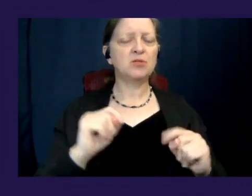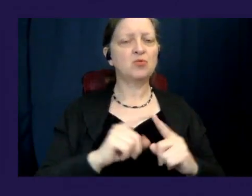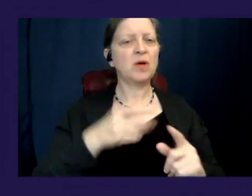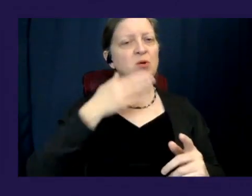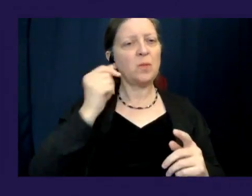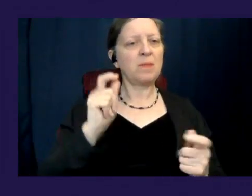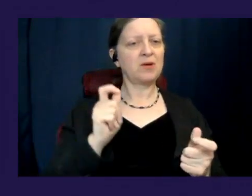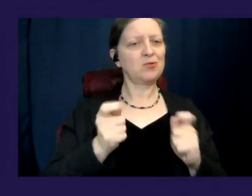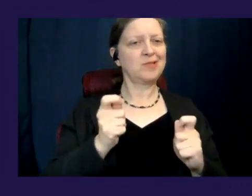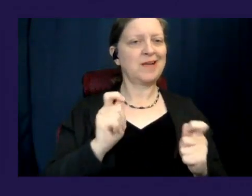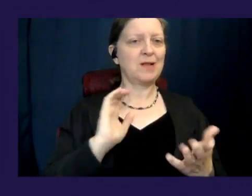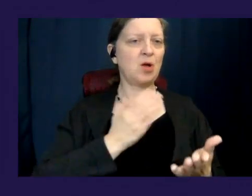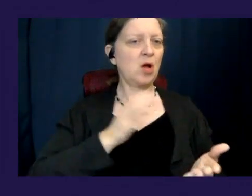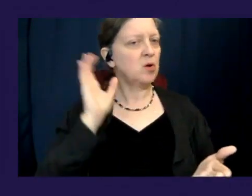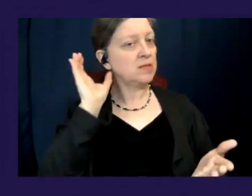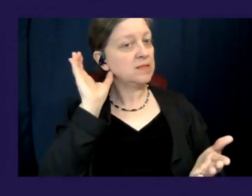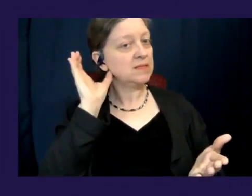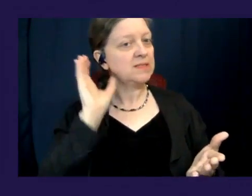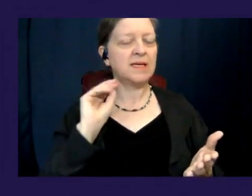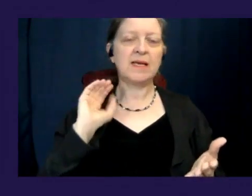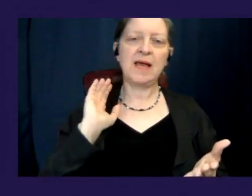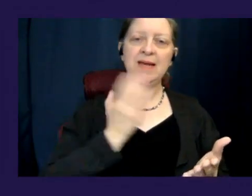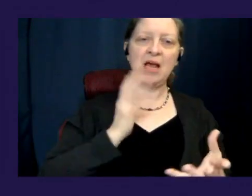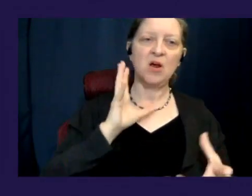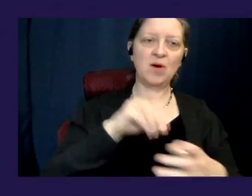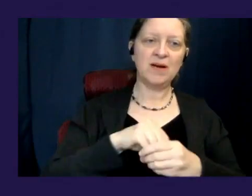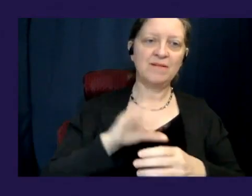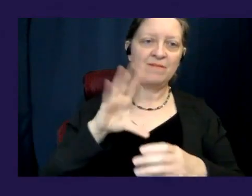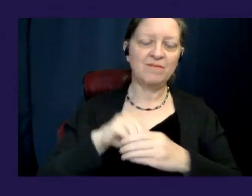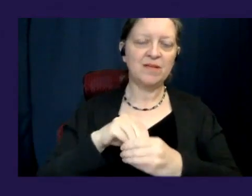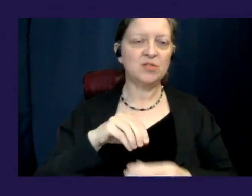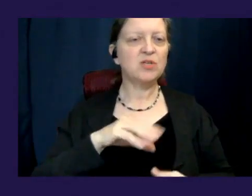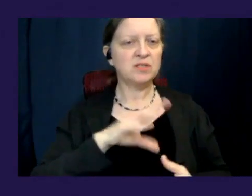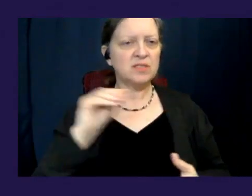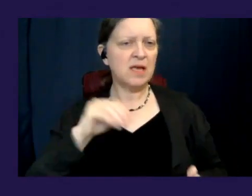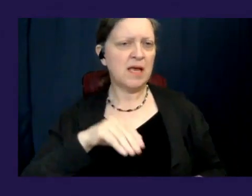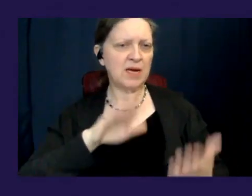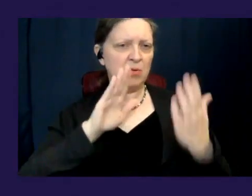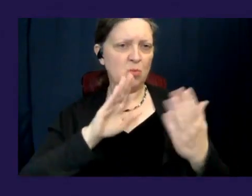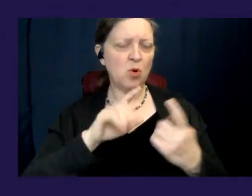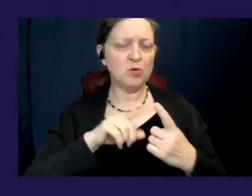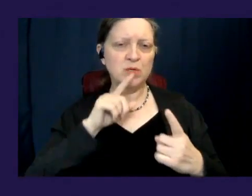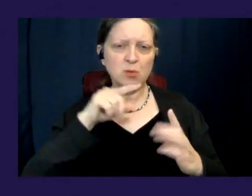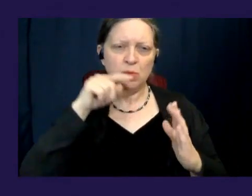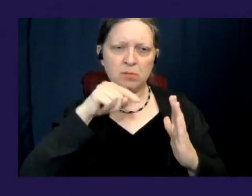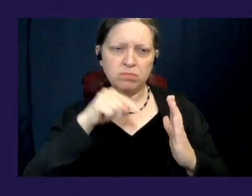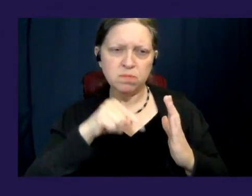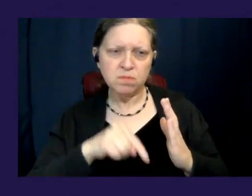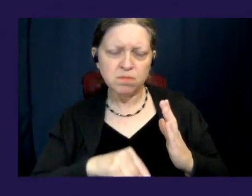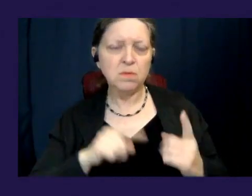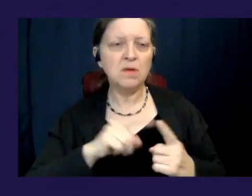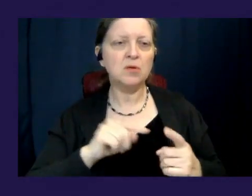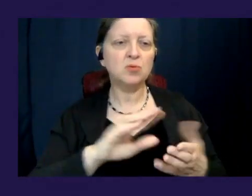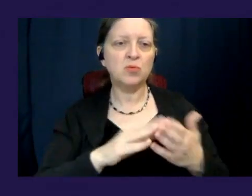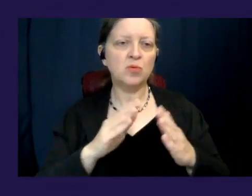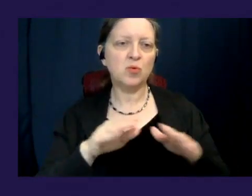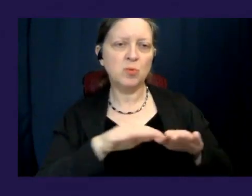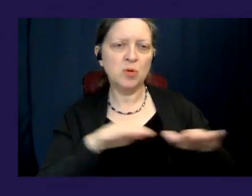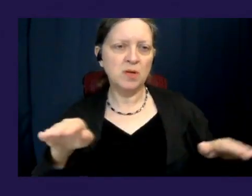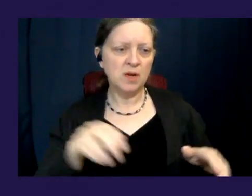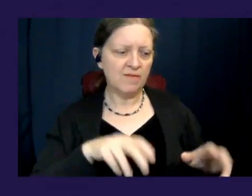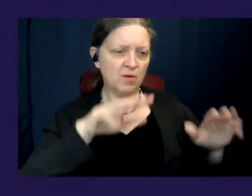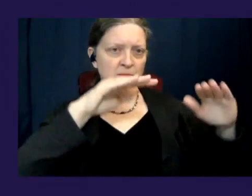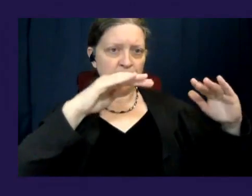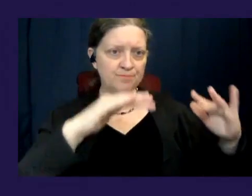listening and our interventions and approaches to really get down as far as we can to the community level. And then since the